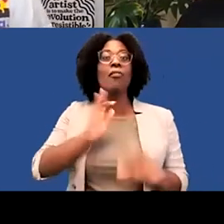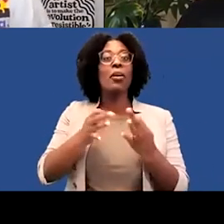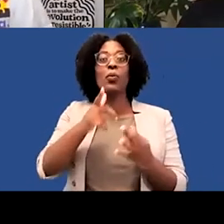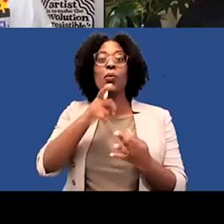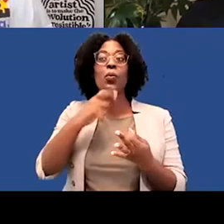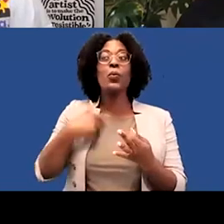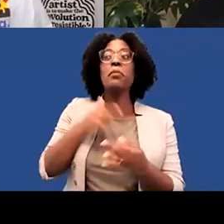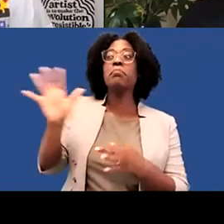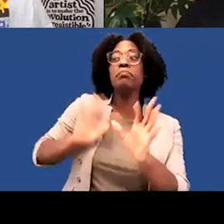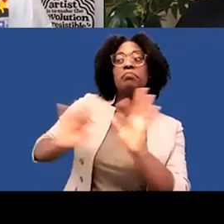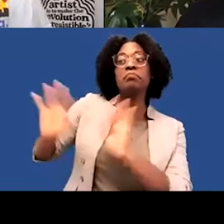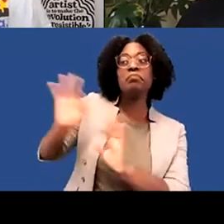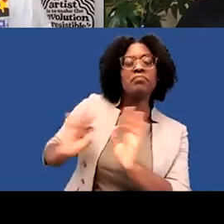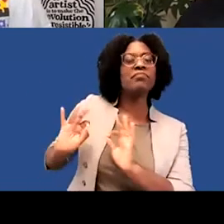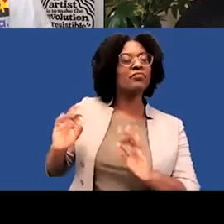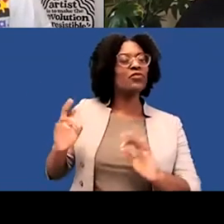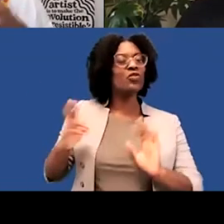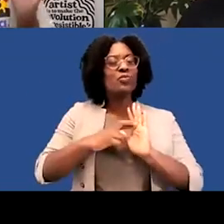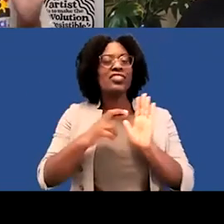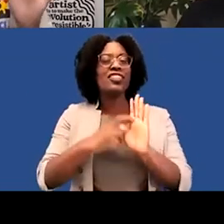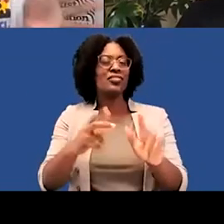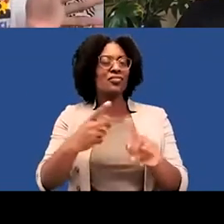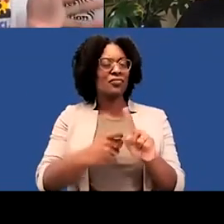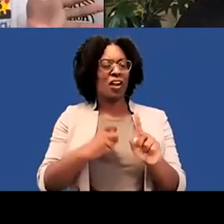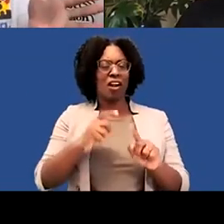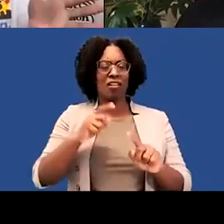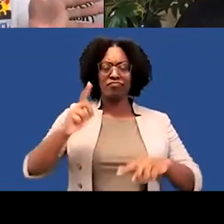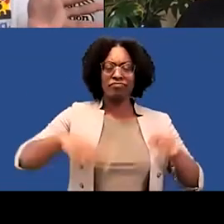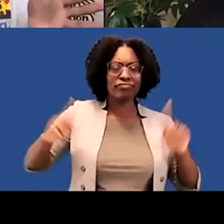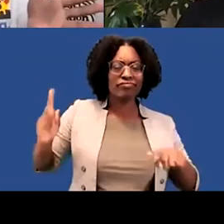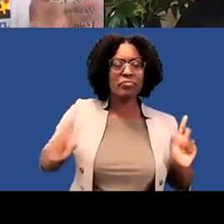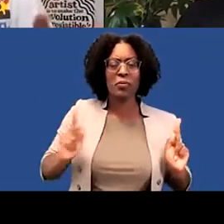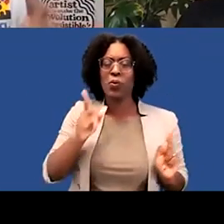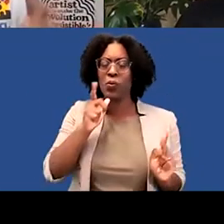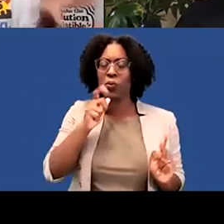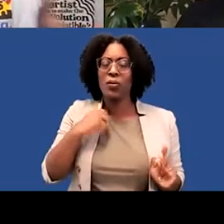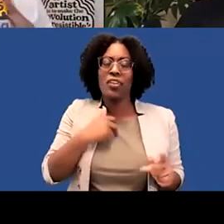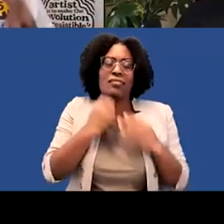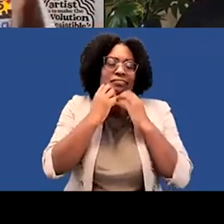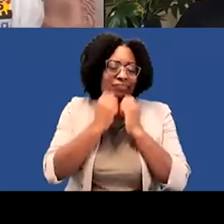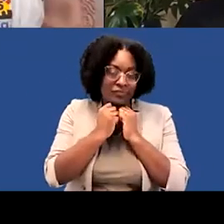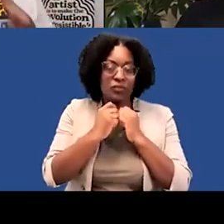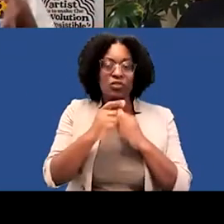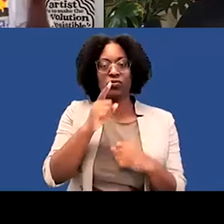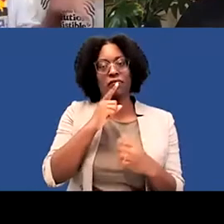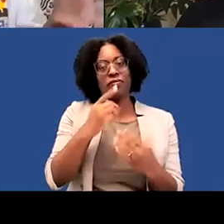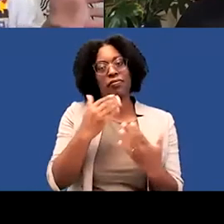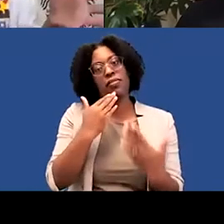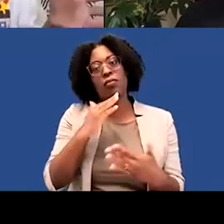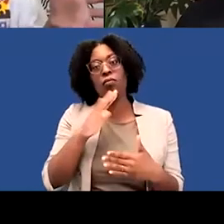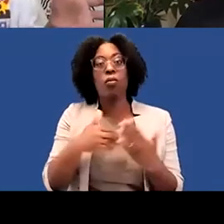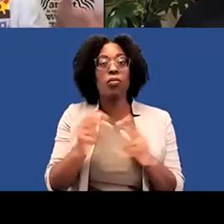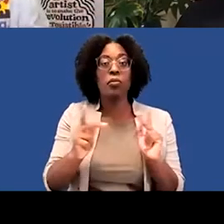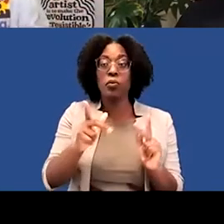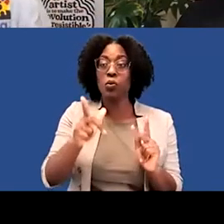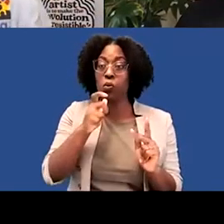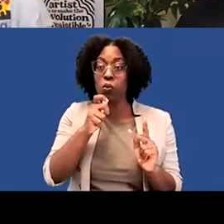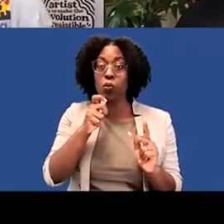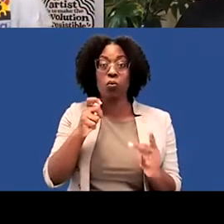representation from people that we love so much, and a big welcome to anyone who is new to us, this book, or any of this